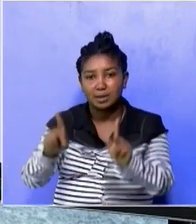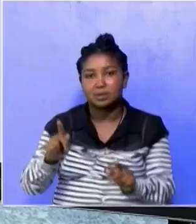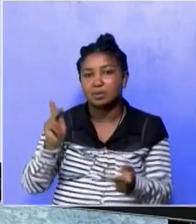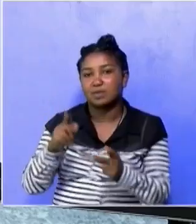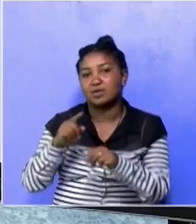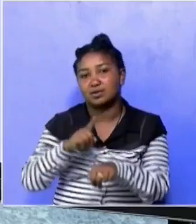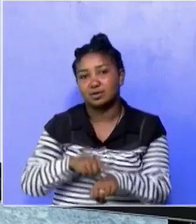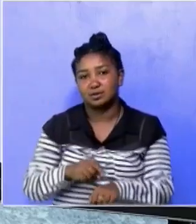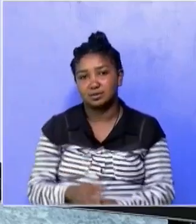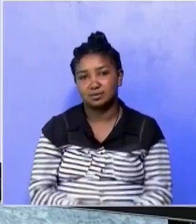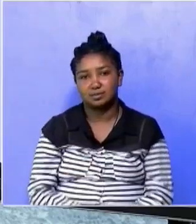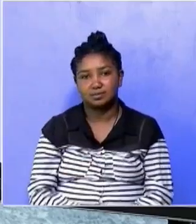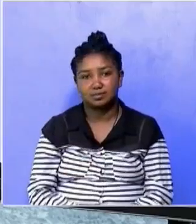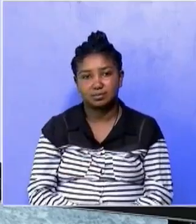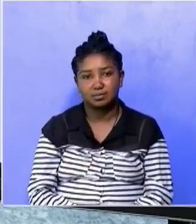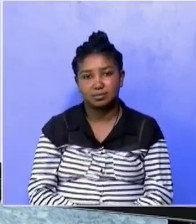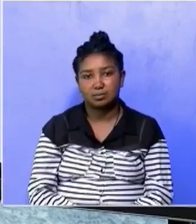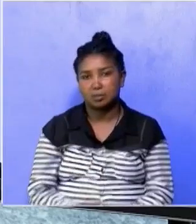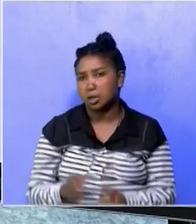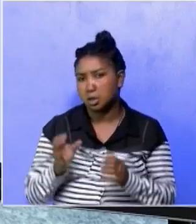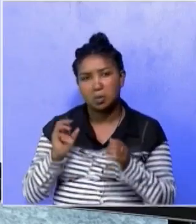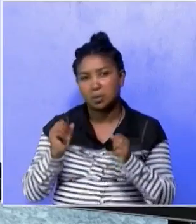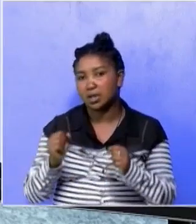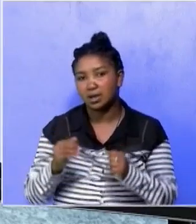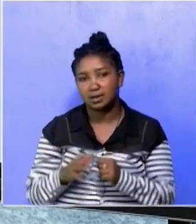perfect tense form. We can.